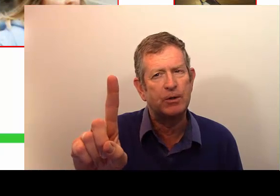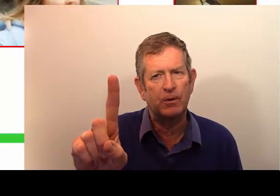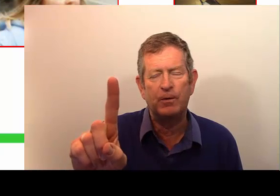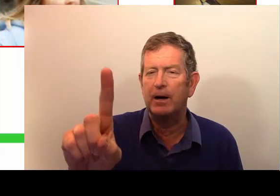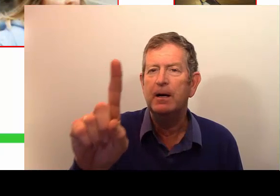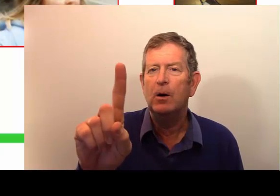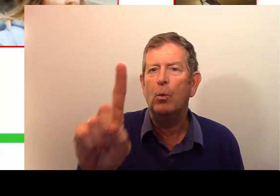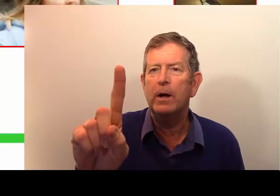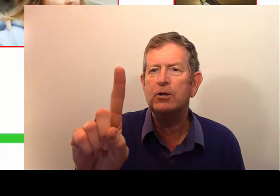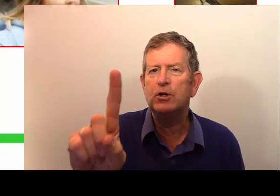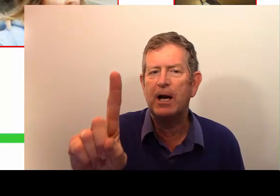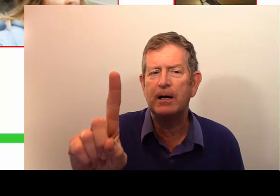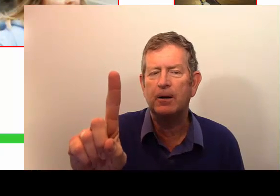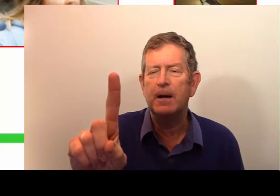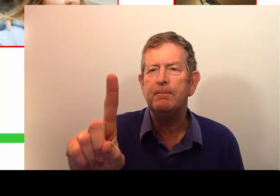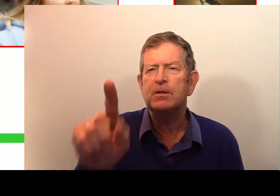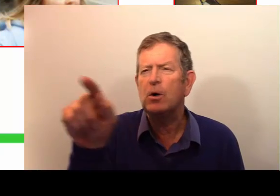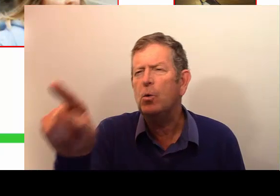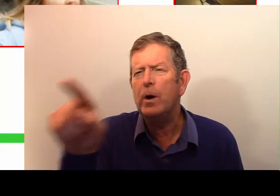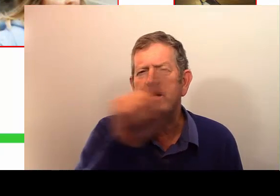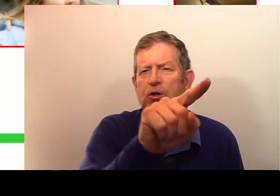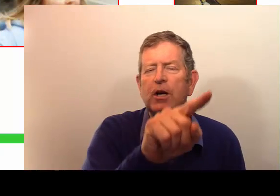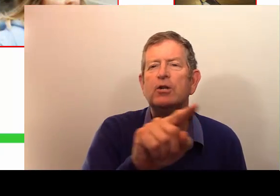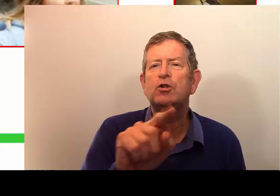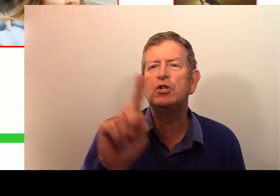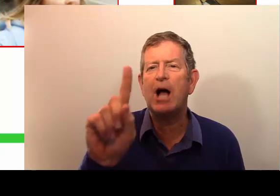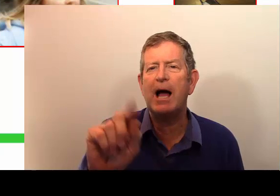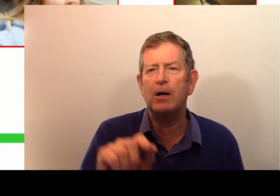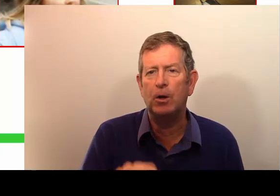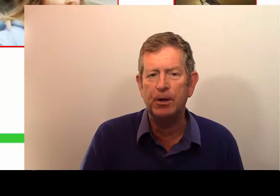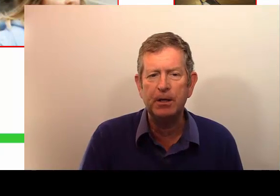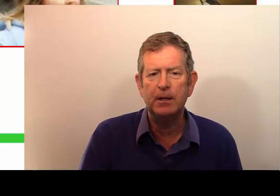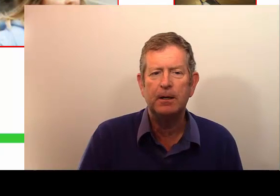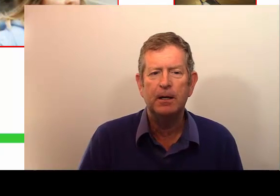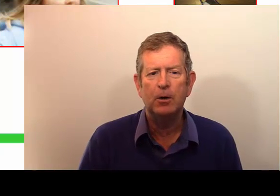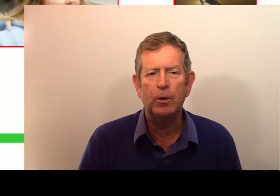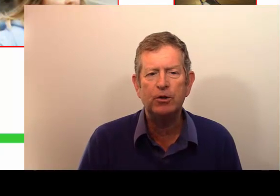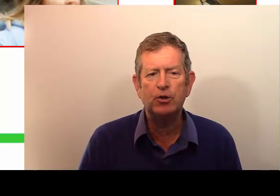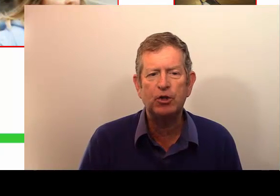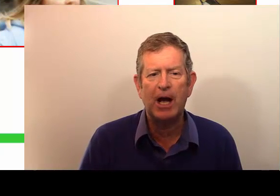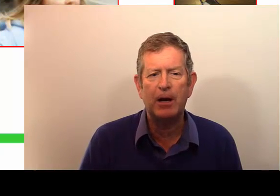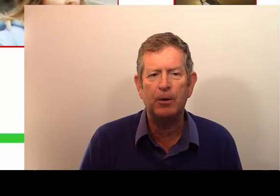haven't heard so far. 1 child. So which child,